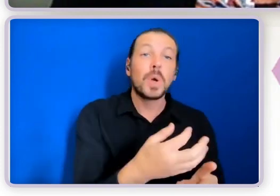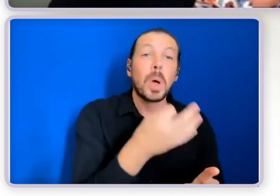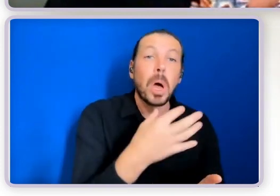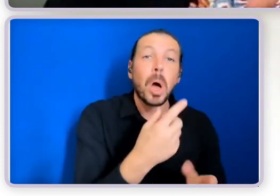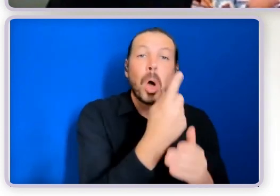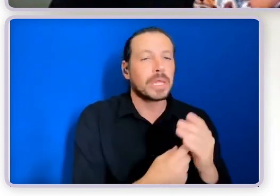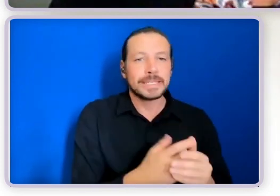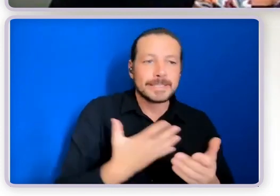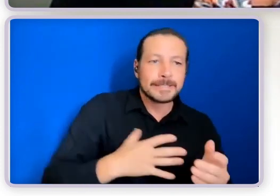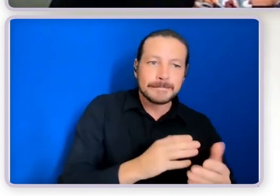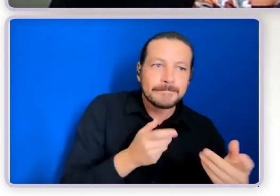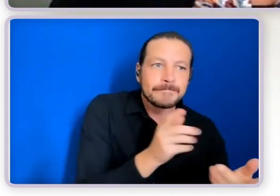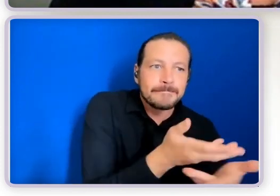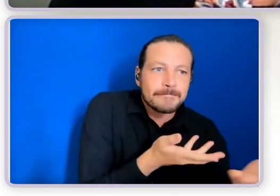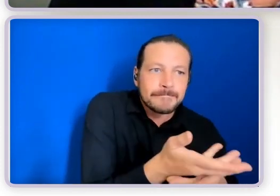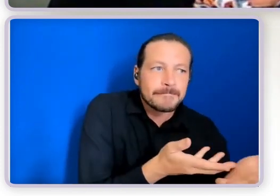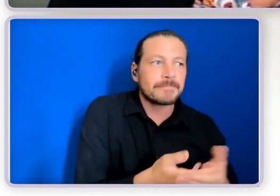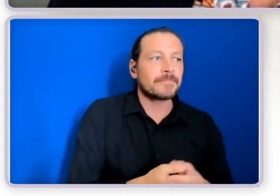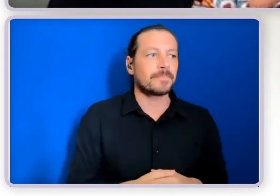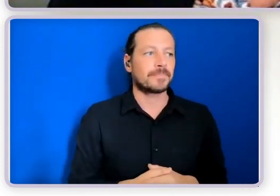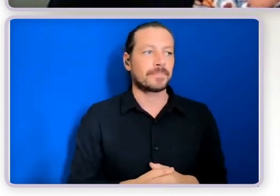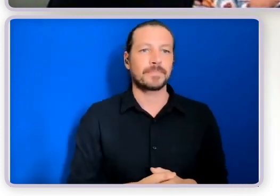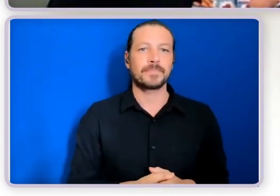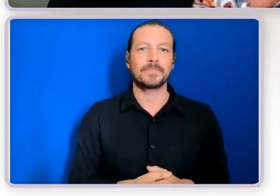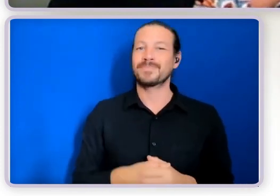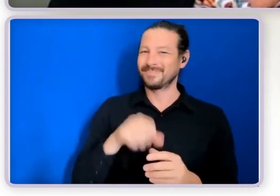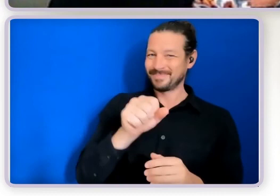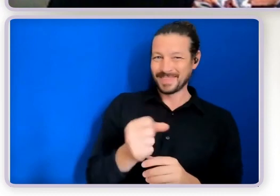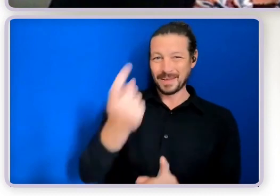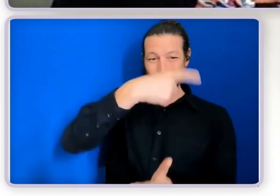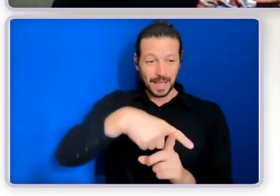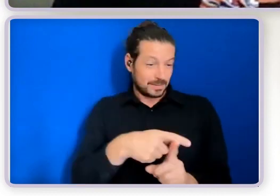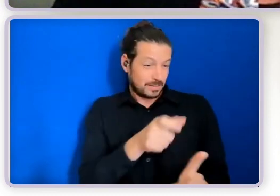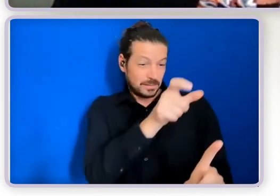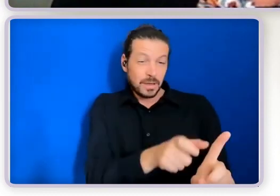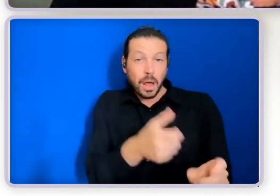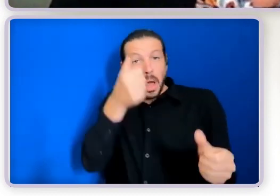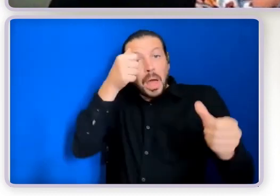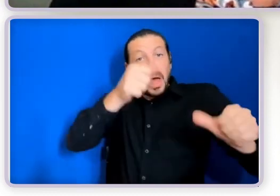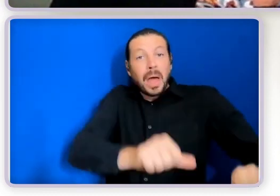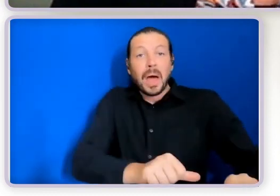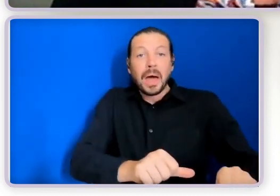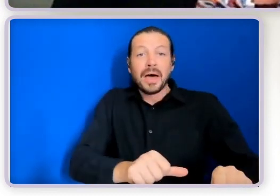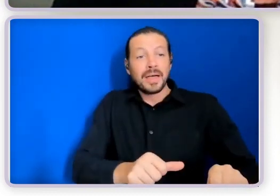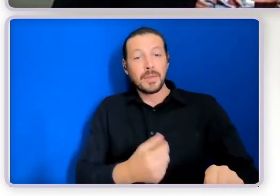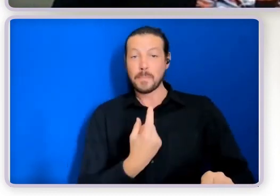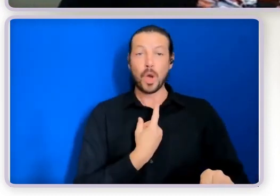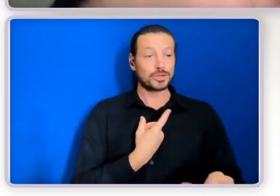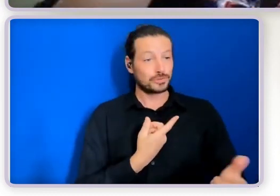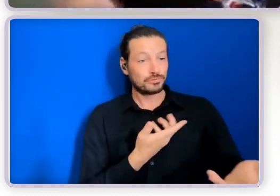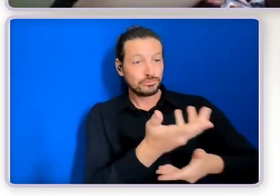I suppose that's also about, getting to know the person as a person and understanding how they communicate